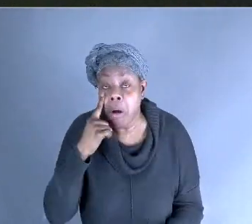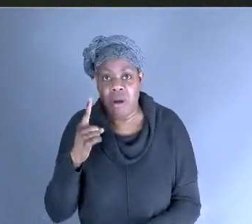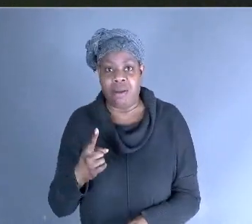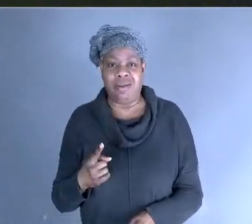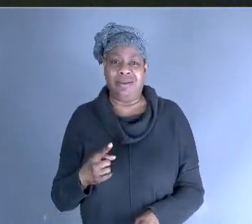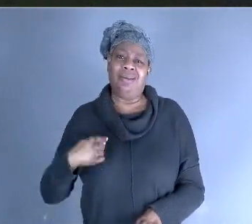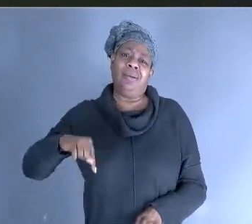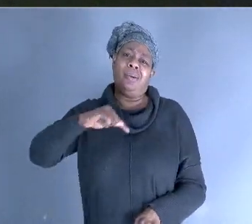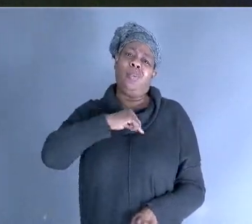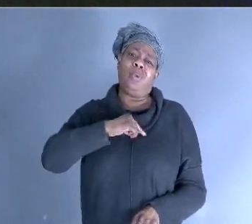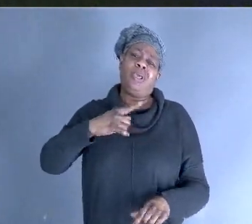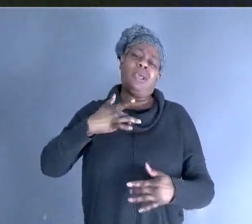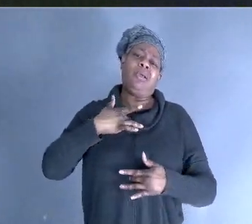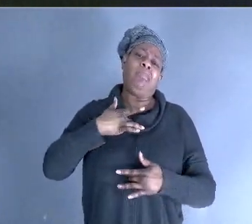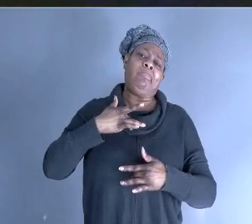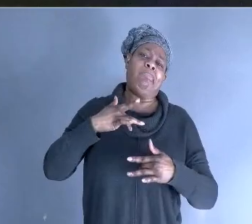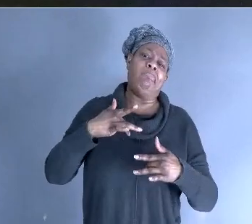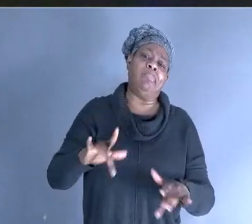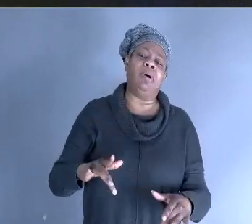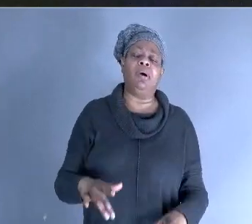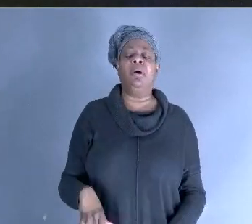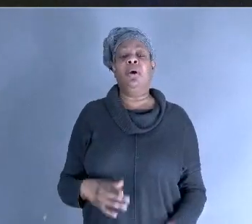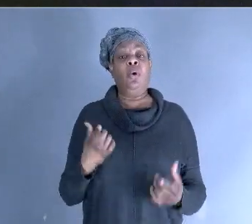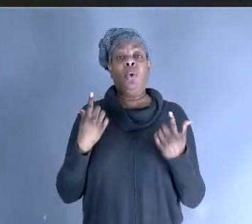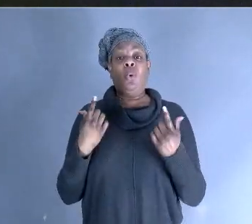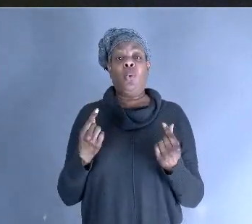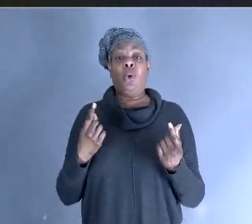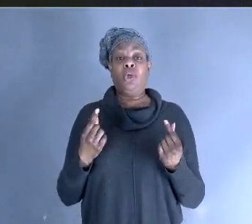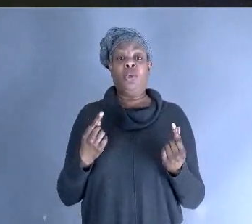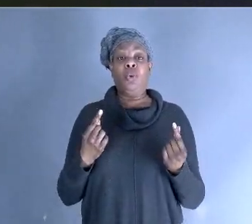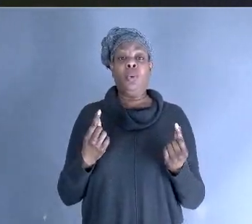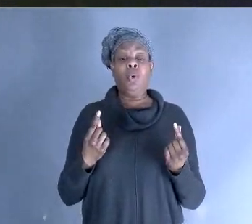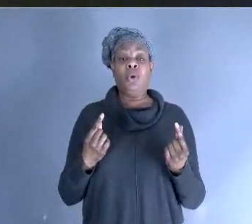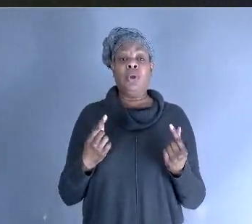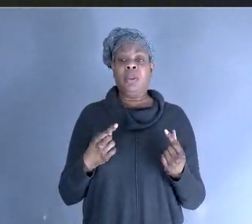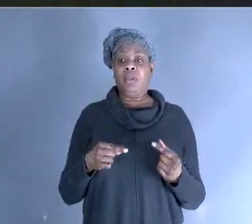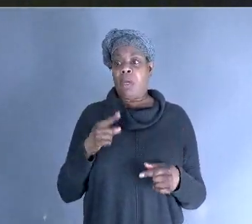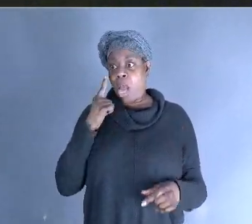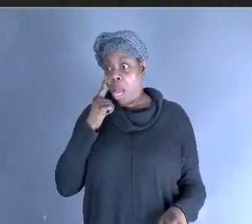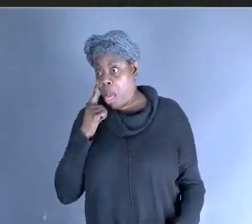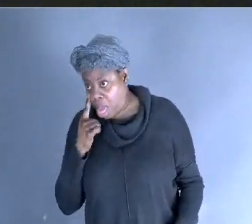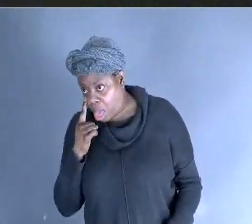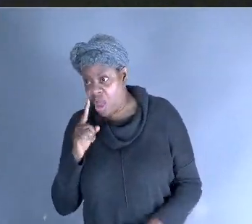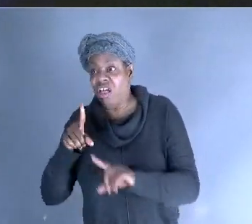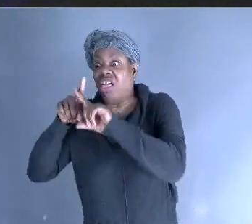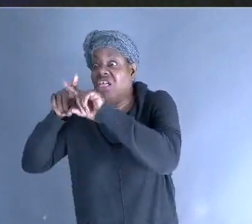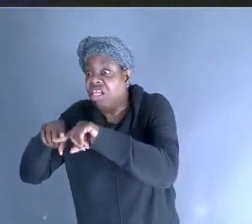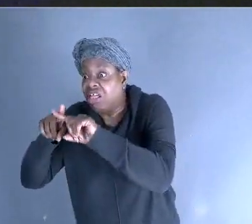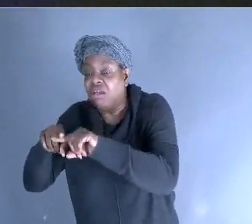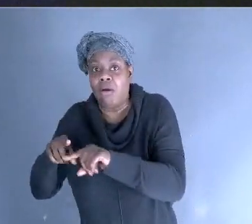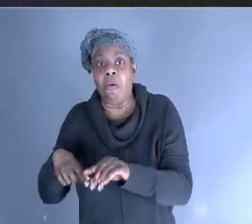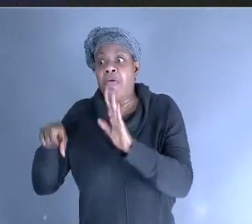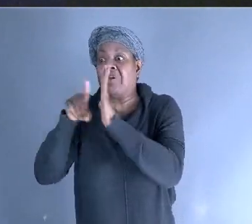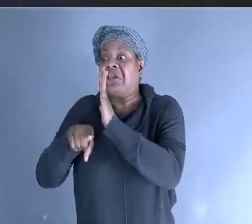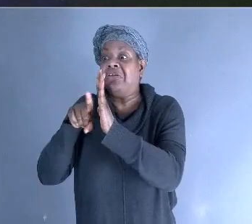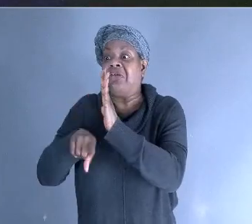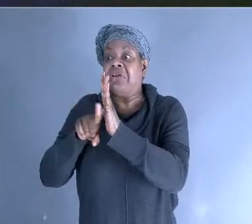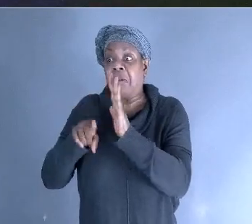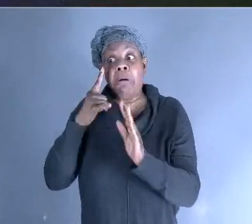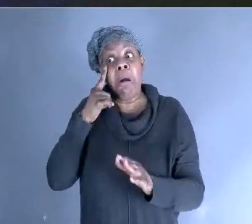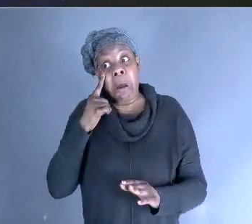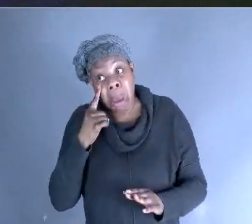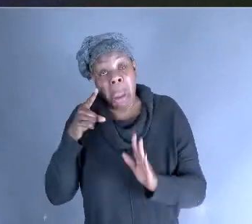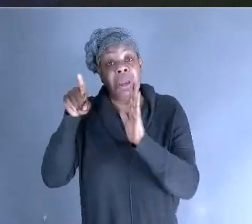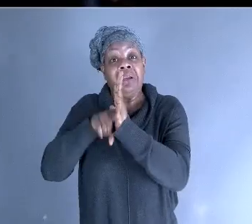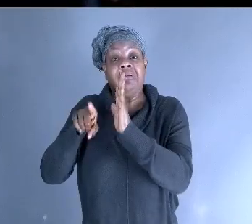people, We have this tendency to kind of lean toward the negative report. We